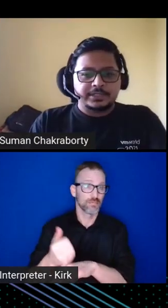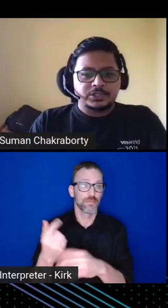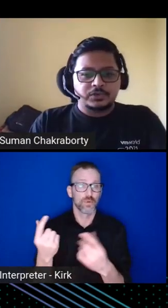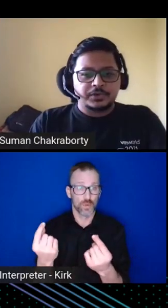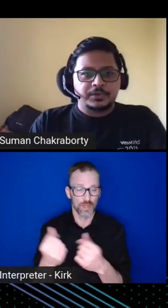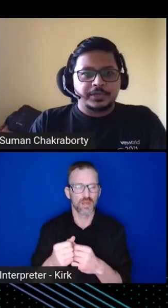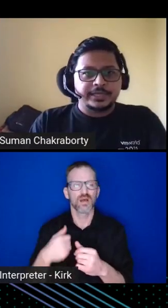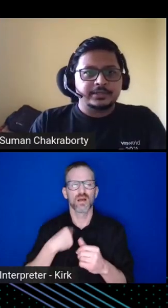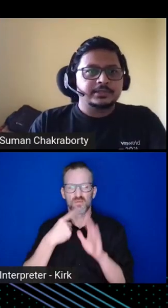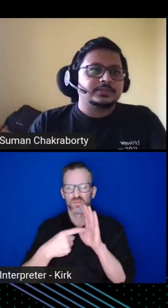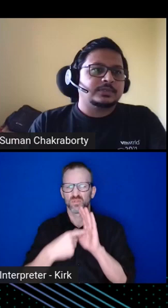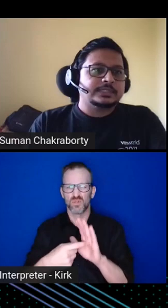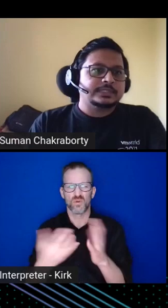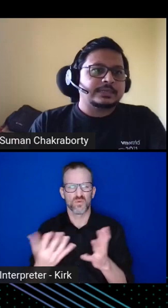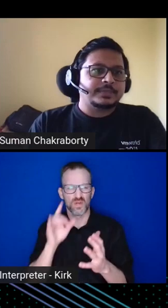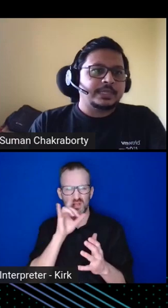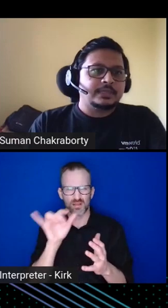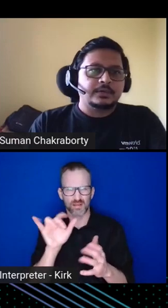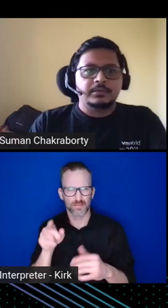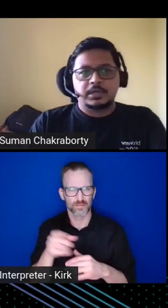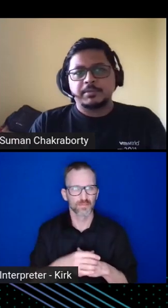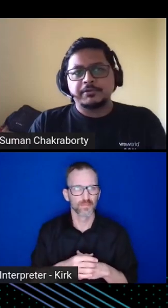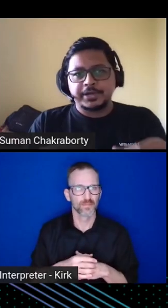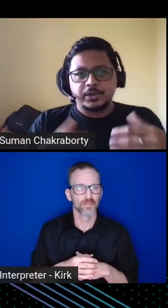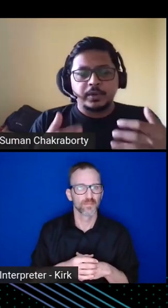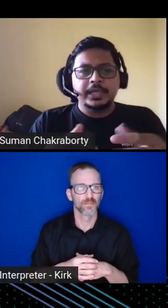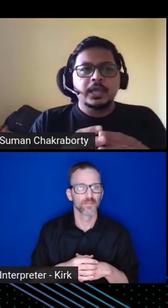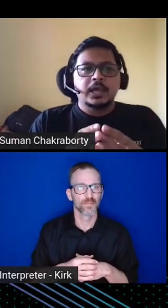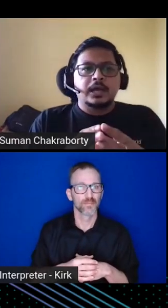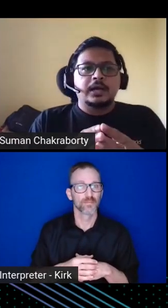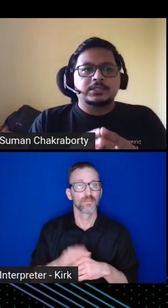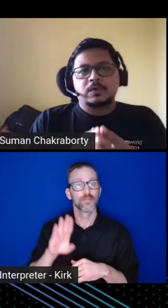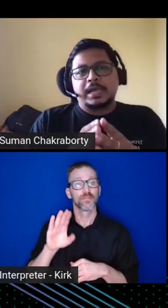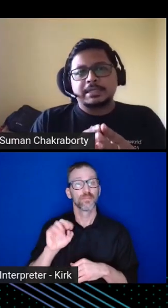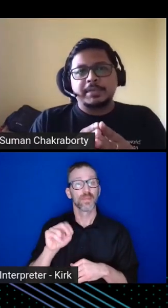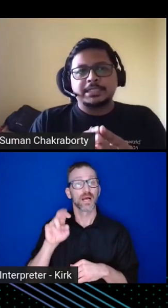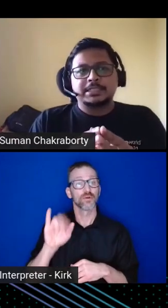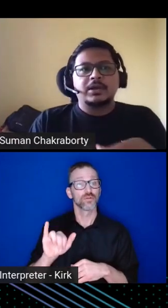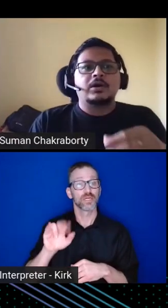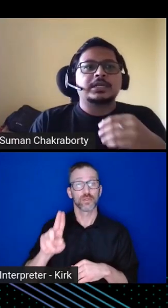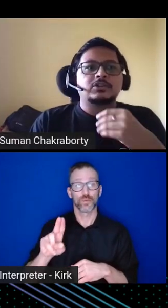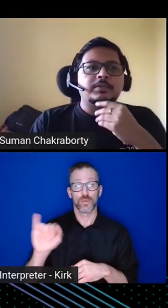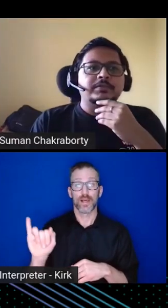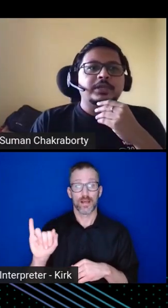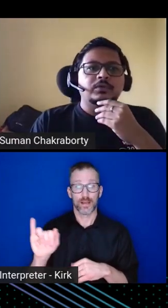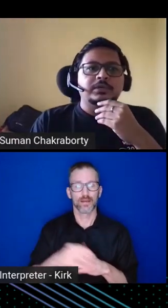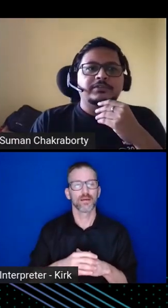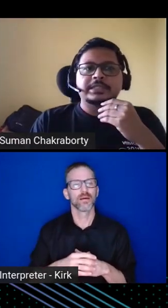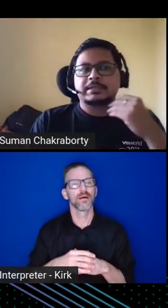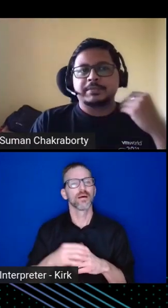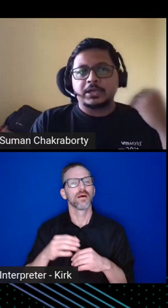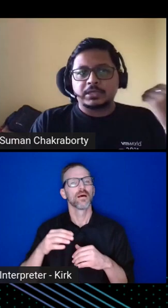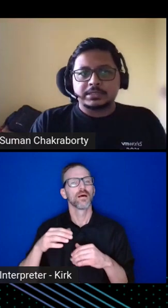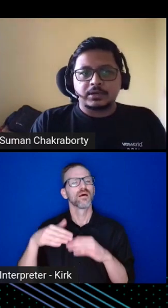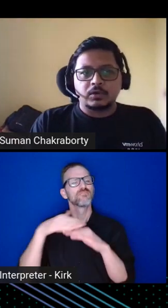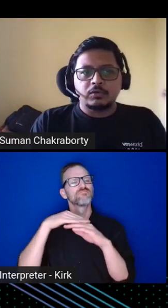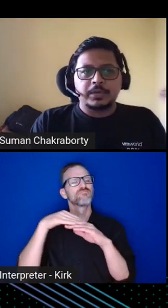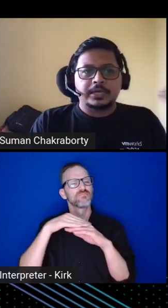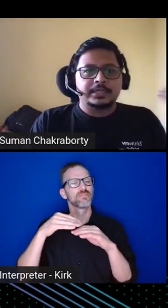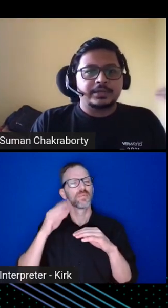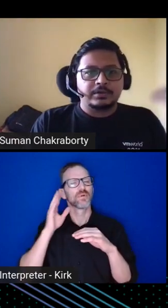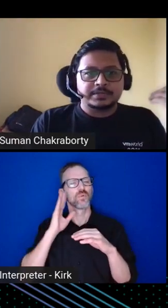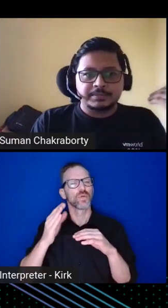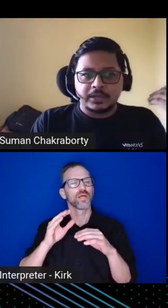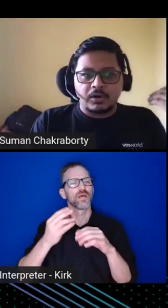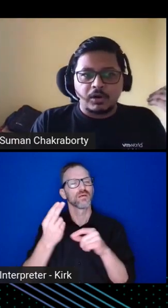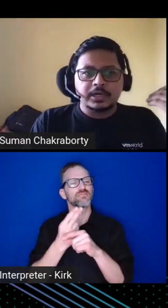which I will show you here. So this is something, the boundary UI. So as I mentioned, on a top level, you define something called as a globe.